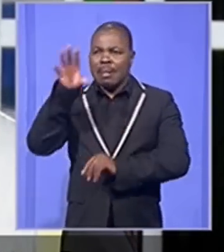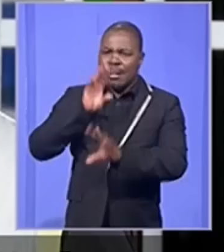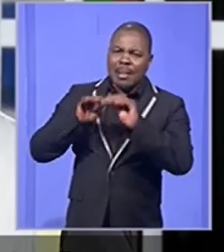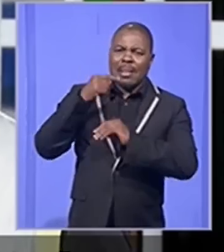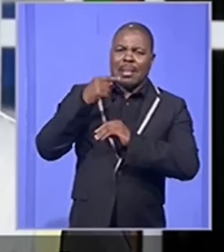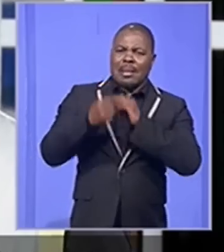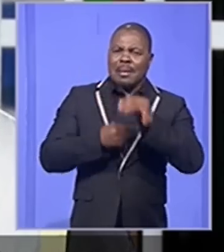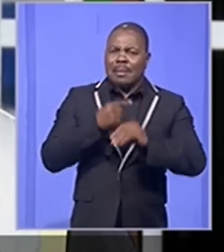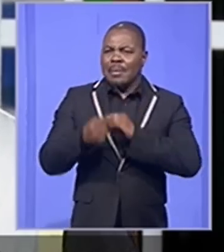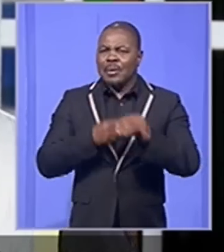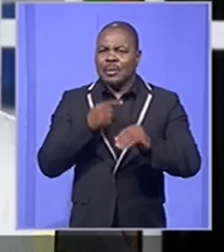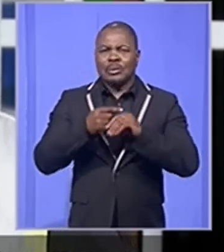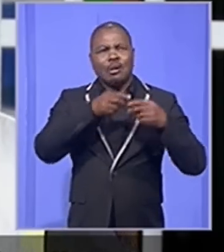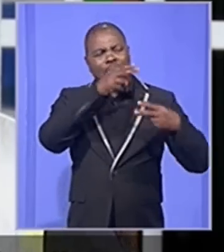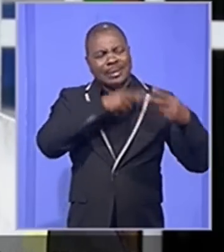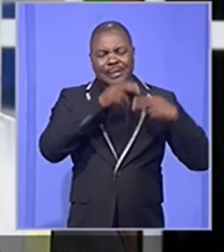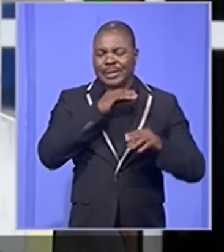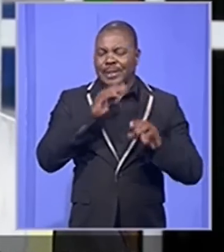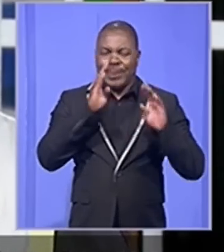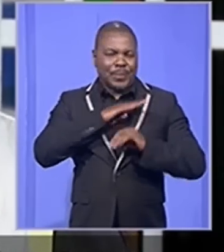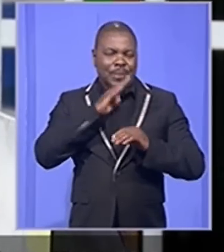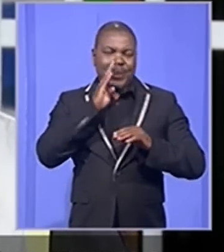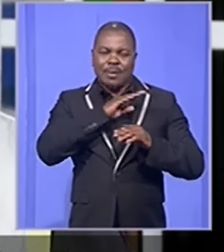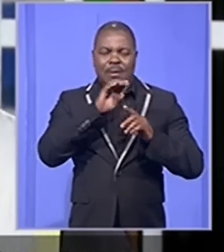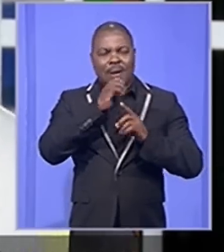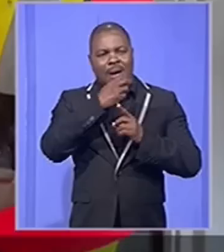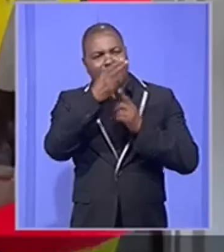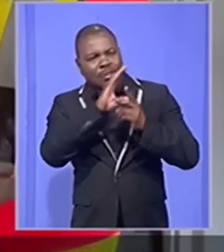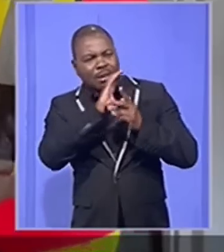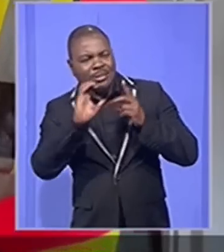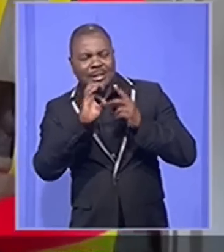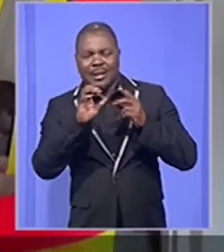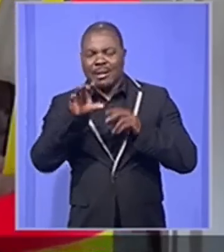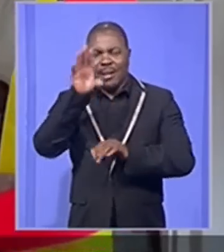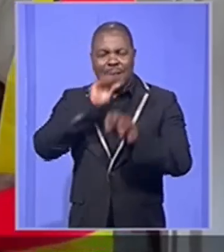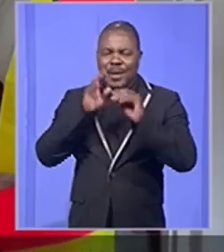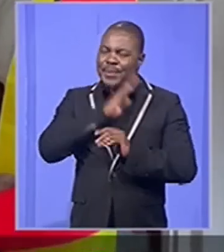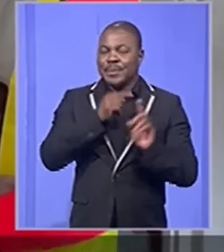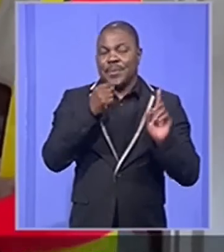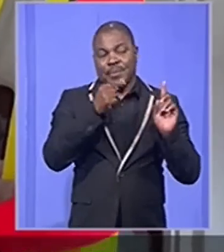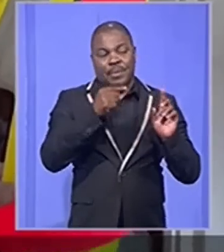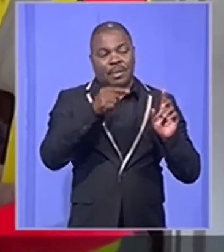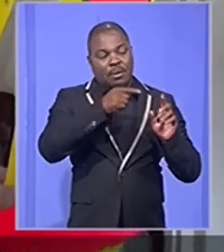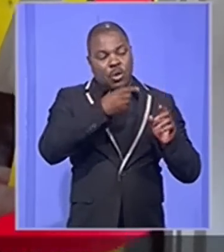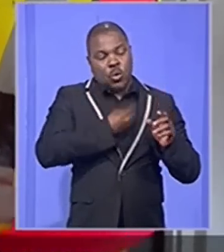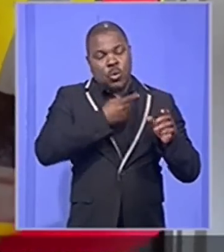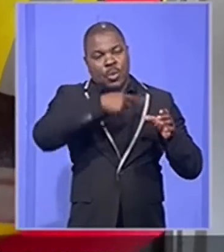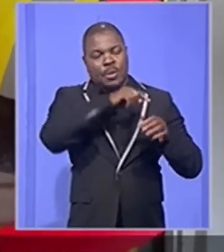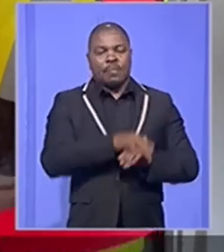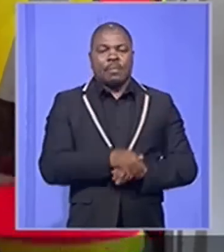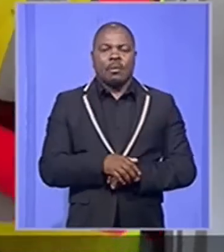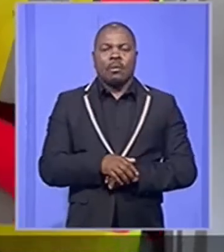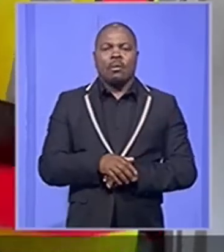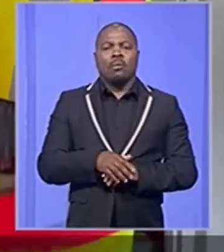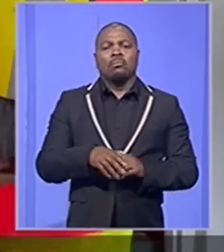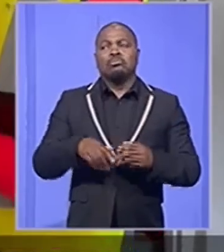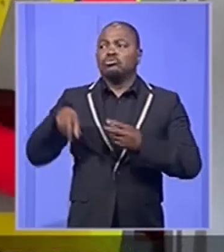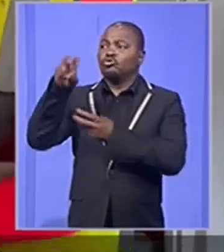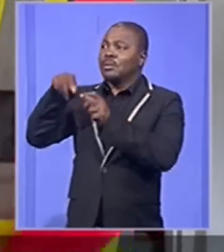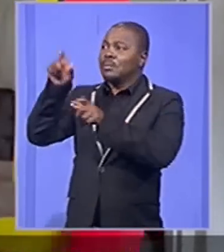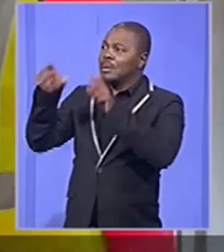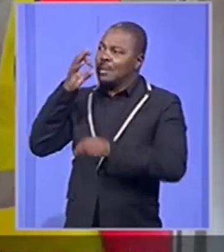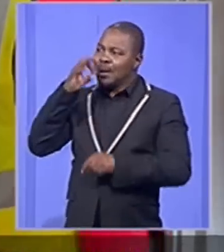ka heritage ka ngwao le setso sa bona. Ha ditaba di sa le mothating ona, bahahlaudi ba re ba thabetse ho ba le kabelo